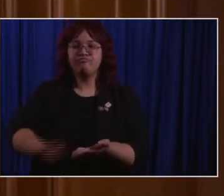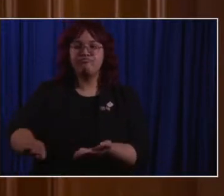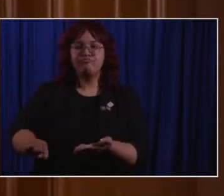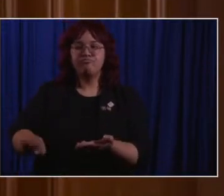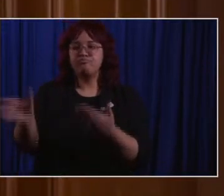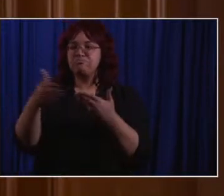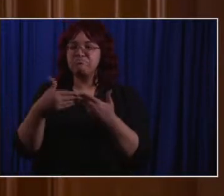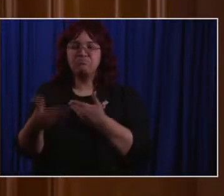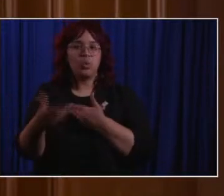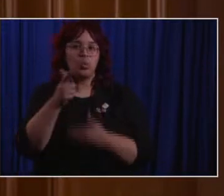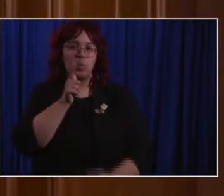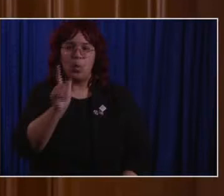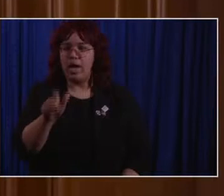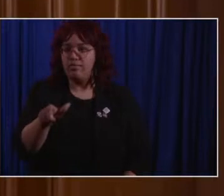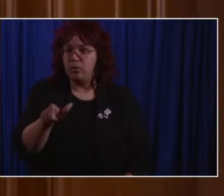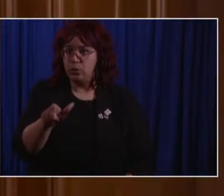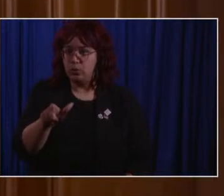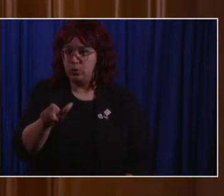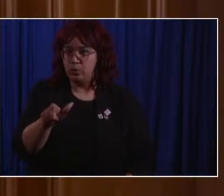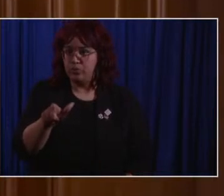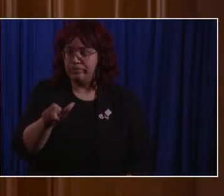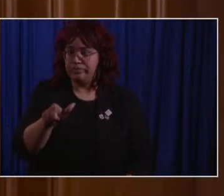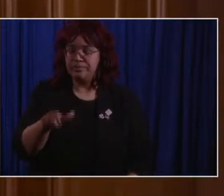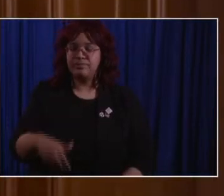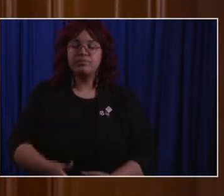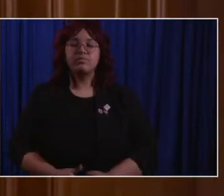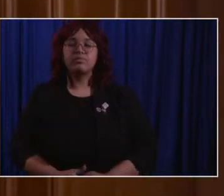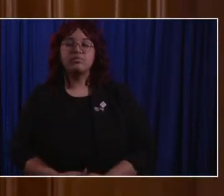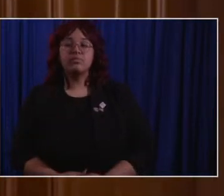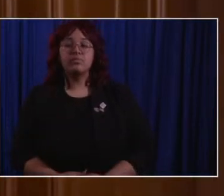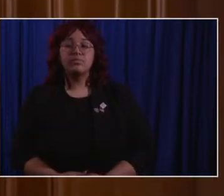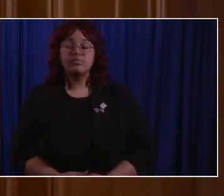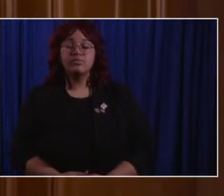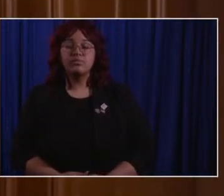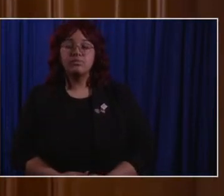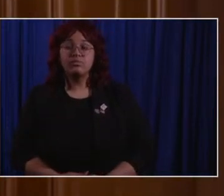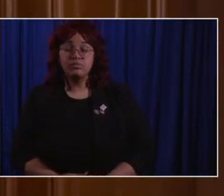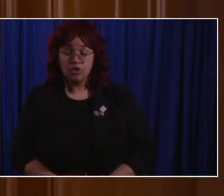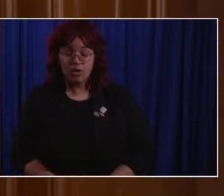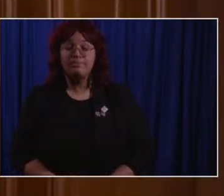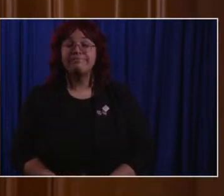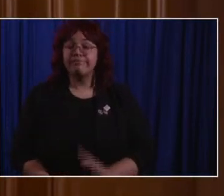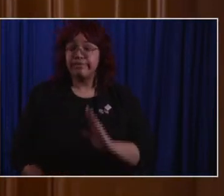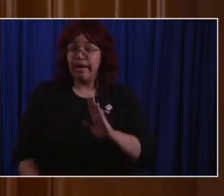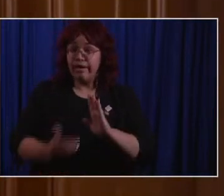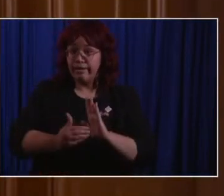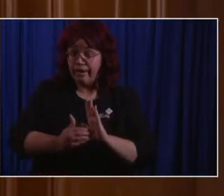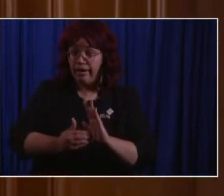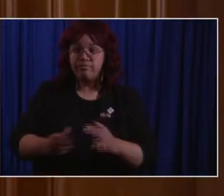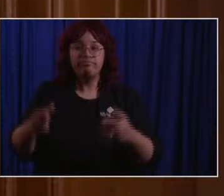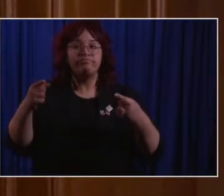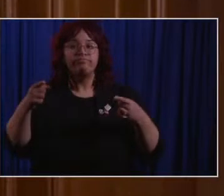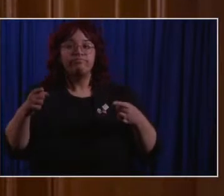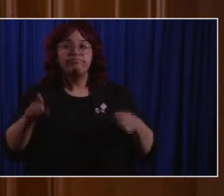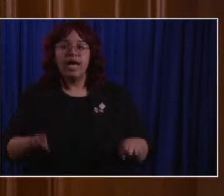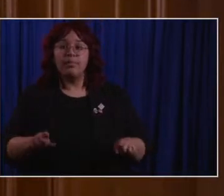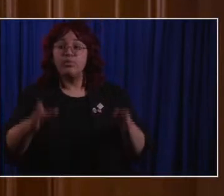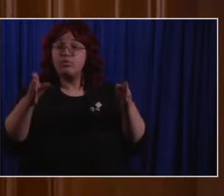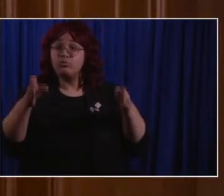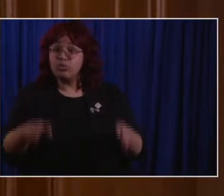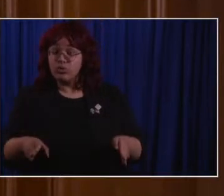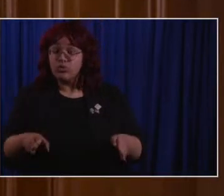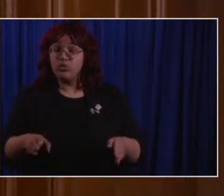testing that occurs now for those who work in nursing homes will not apply to anyone who has been